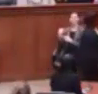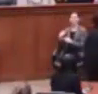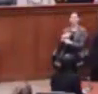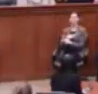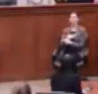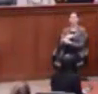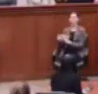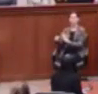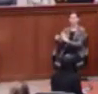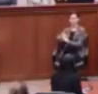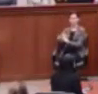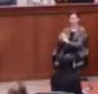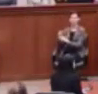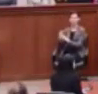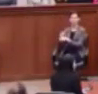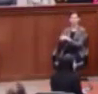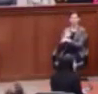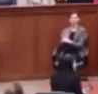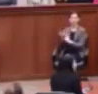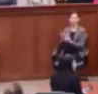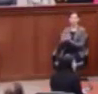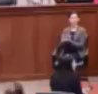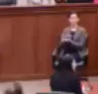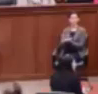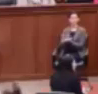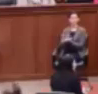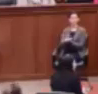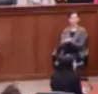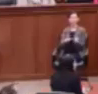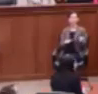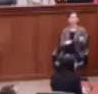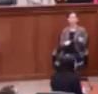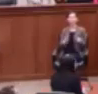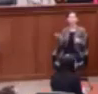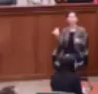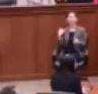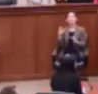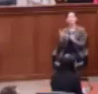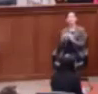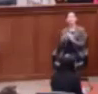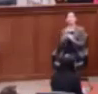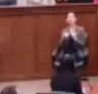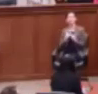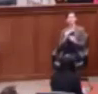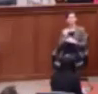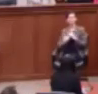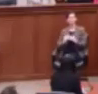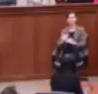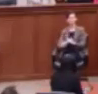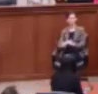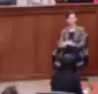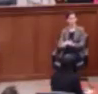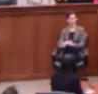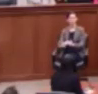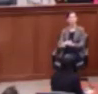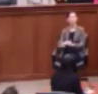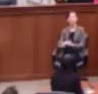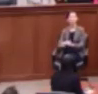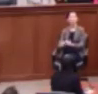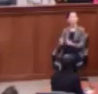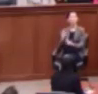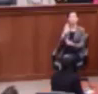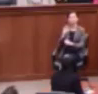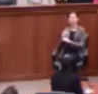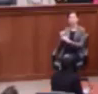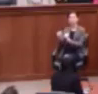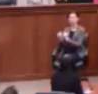a review and feedback on our special schools. In the last meeting, we talked about our process that we will be